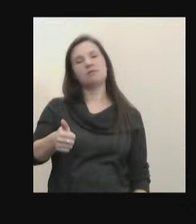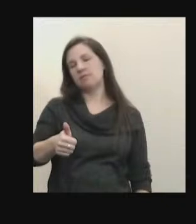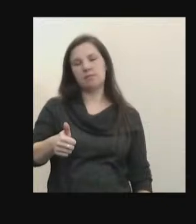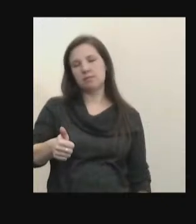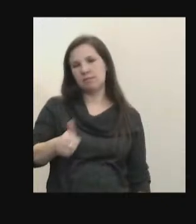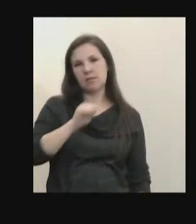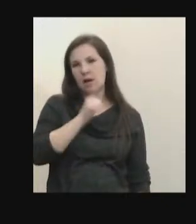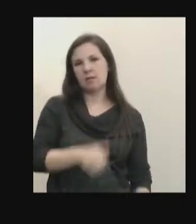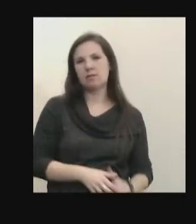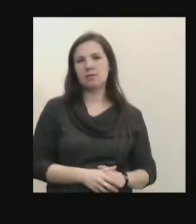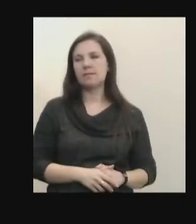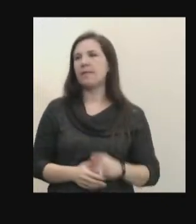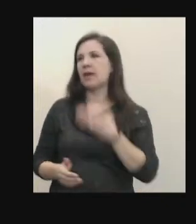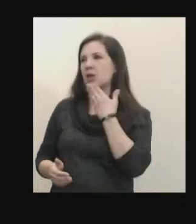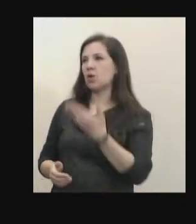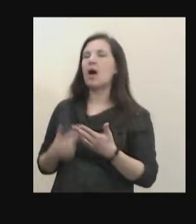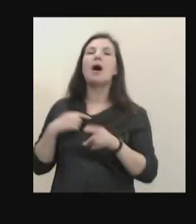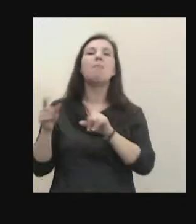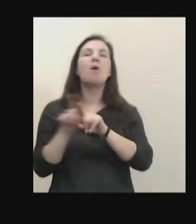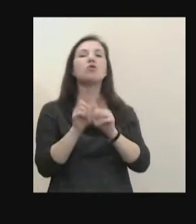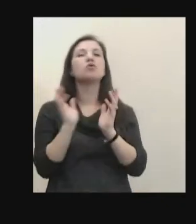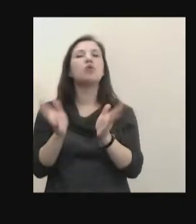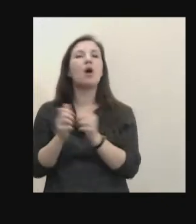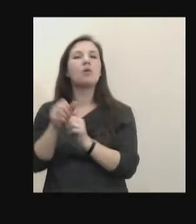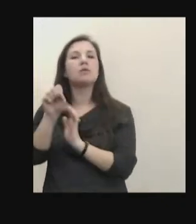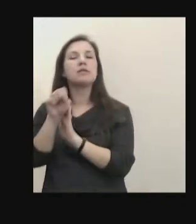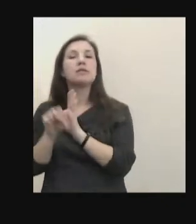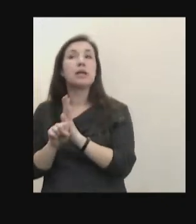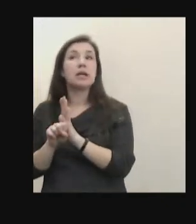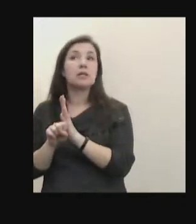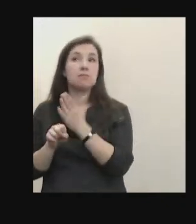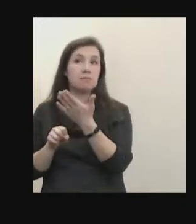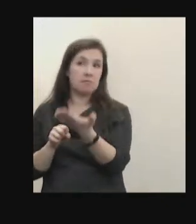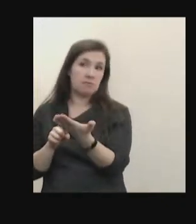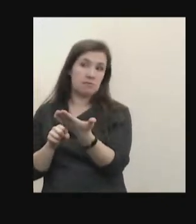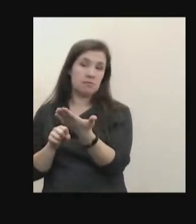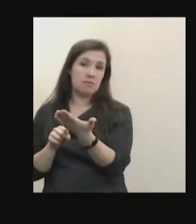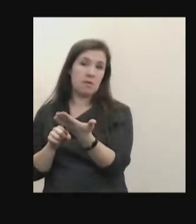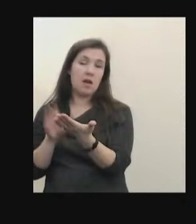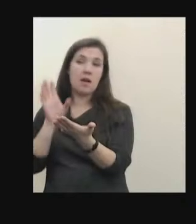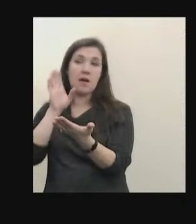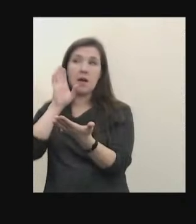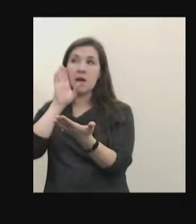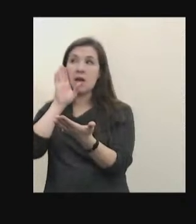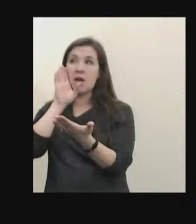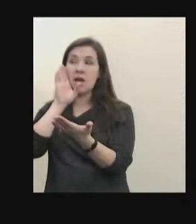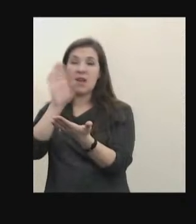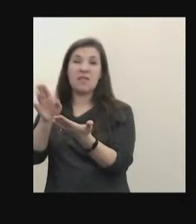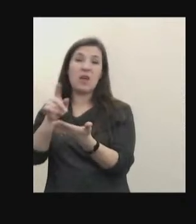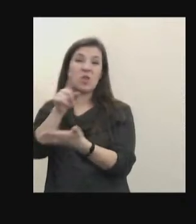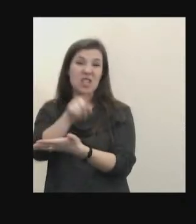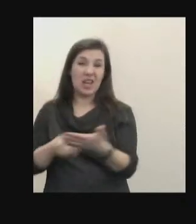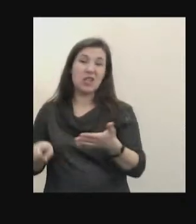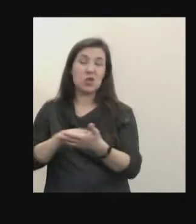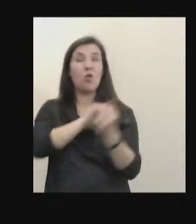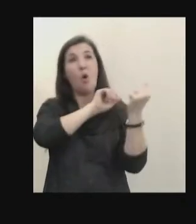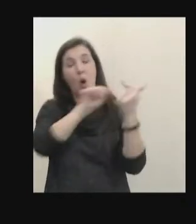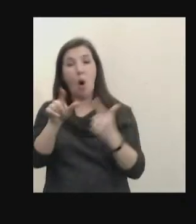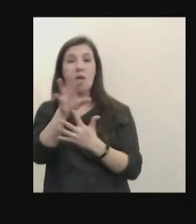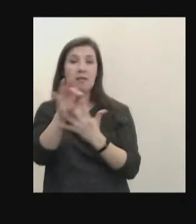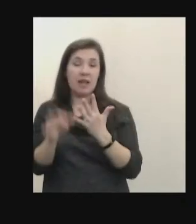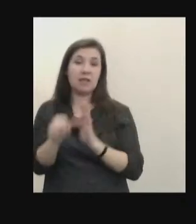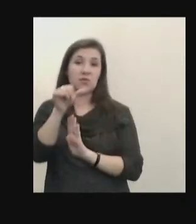I'm also talking with the state about whether or not they're going to pull all elective surgeries from local hospitals, which if they do